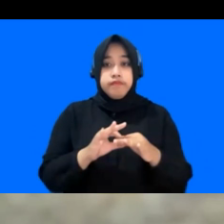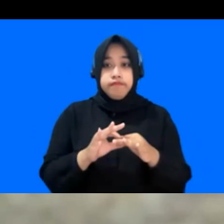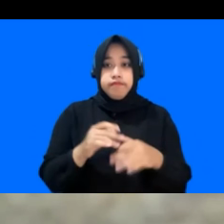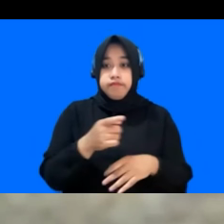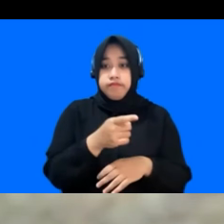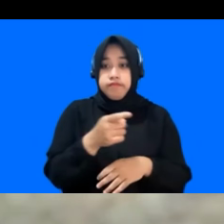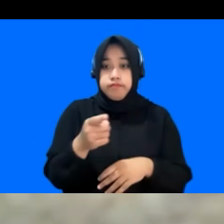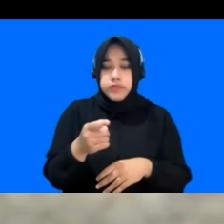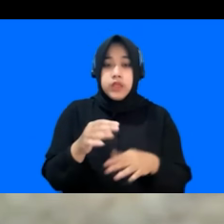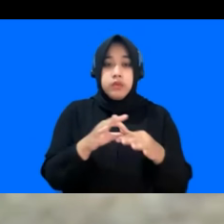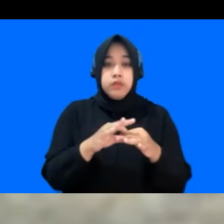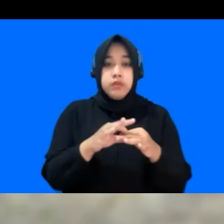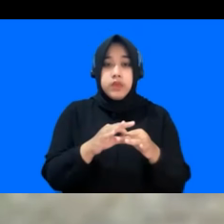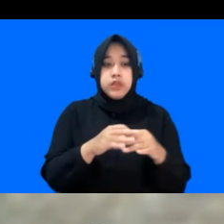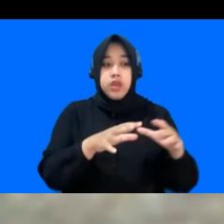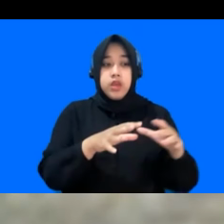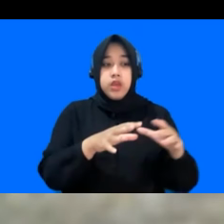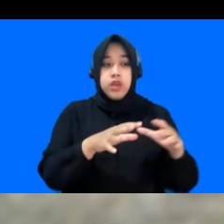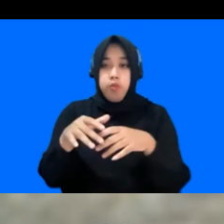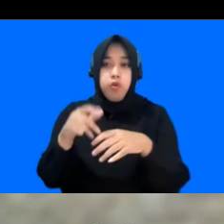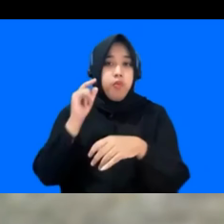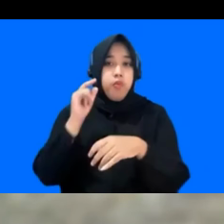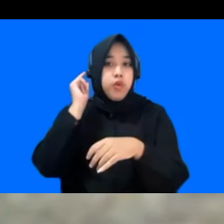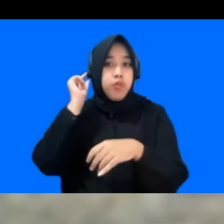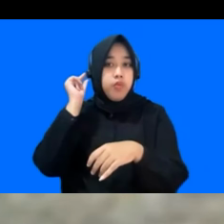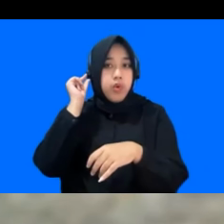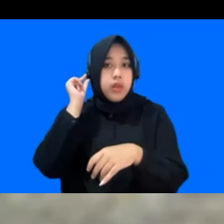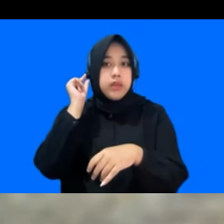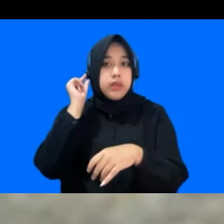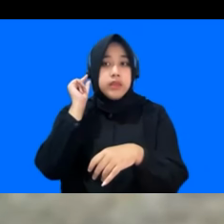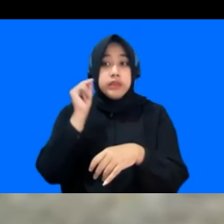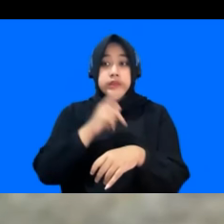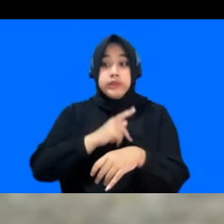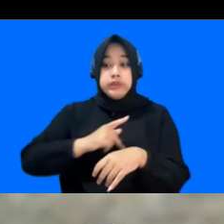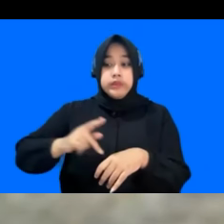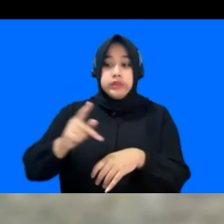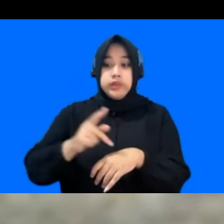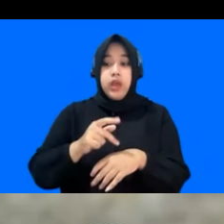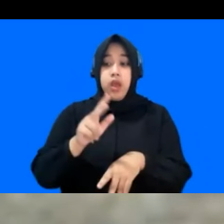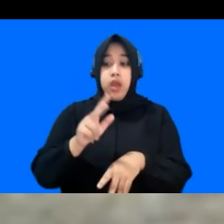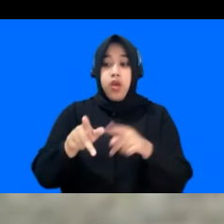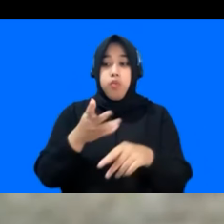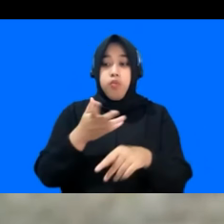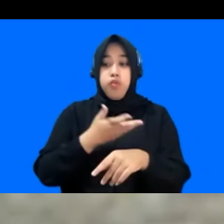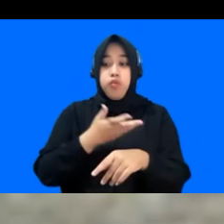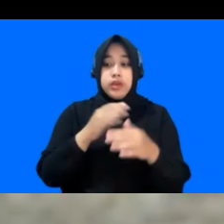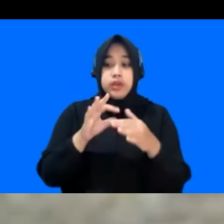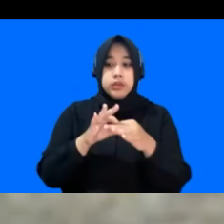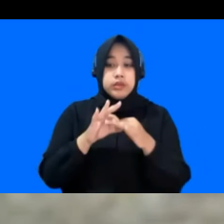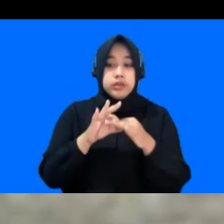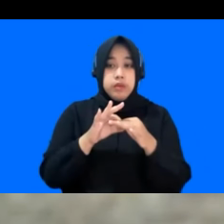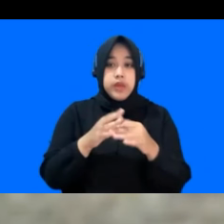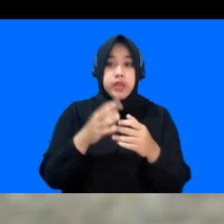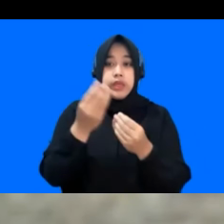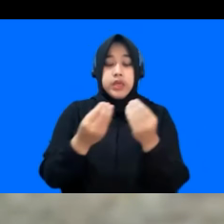groups. So we have, and also youth groups. So we'll develop a comprehensive vulnerability